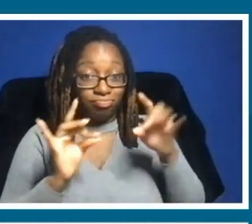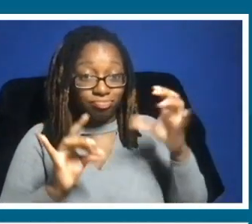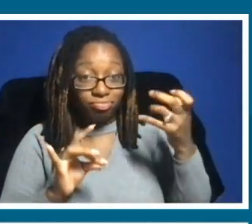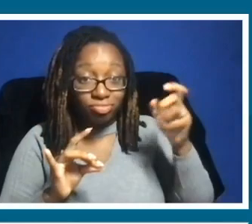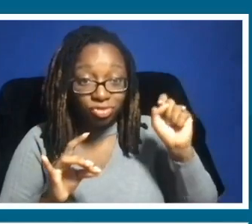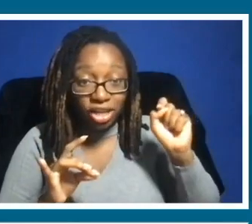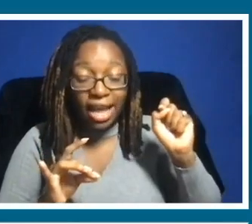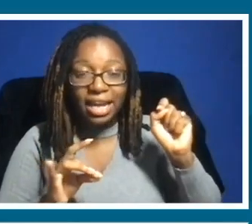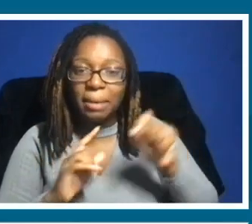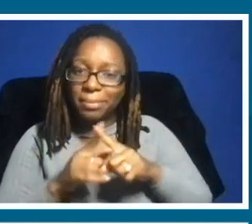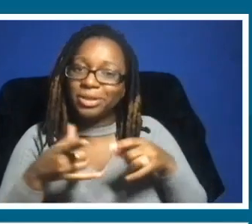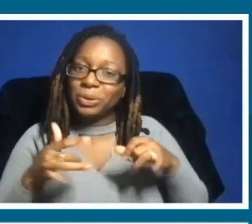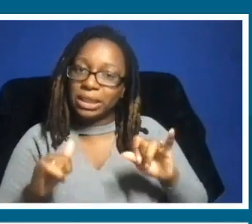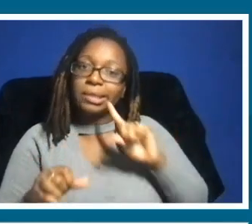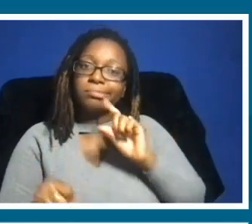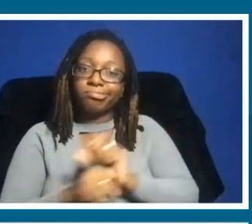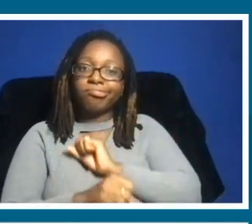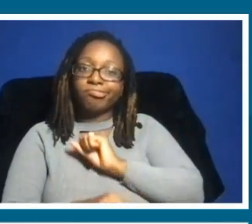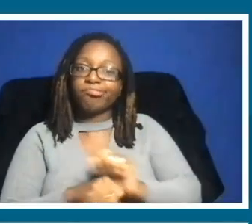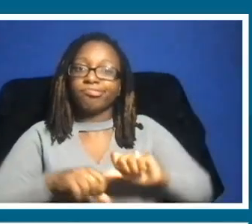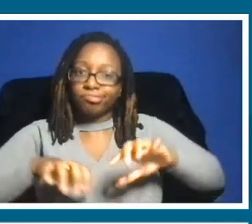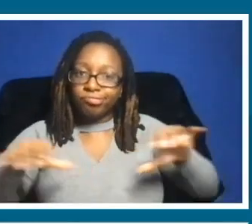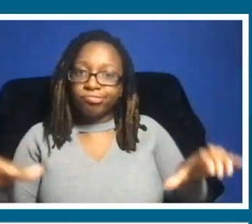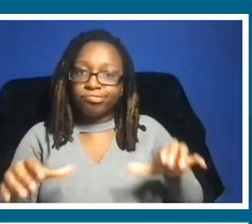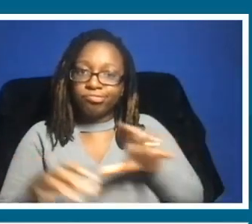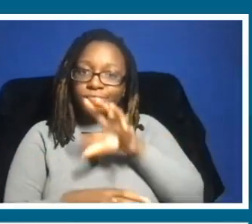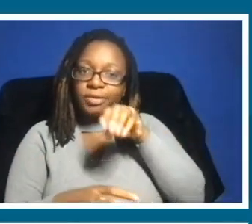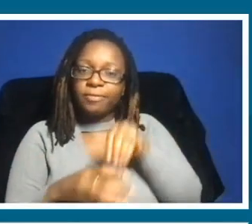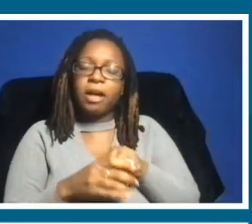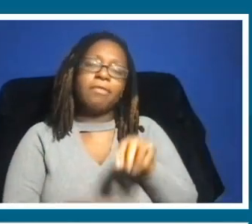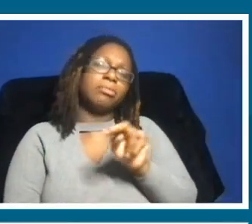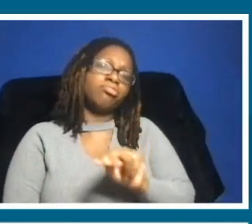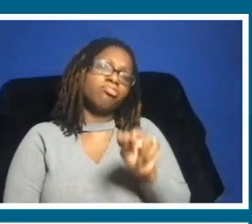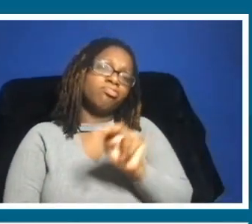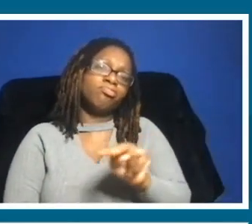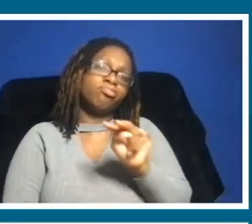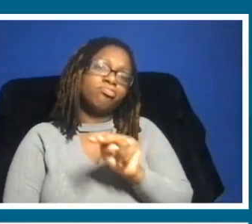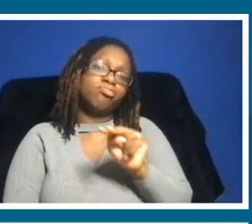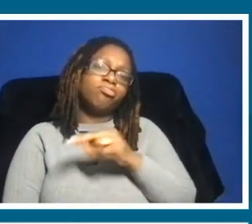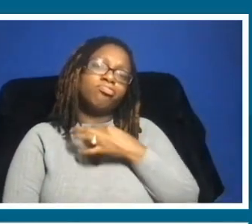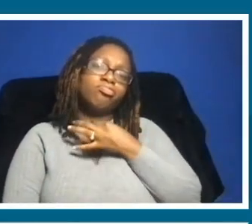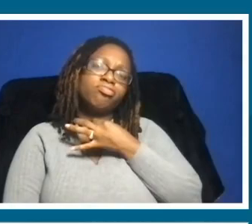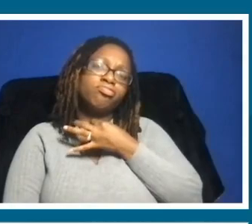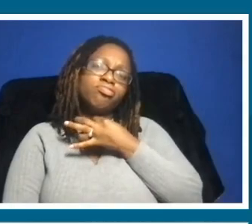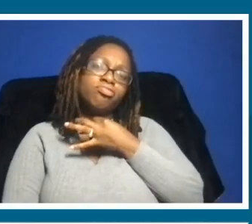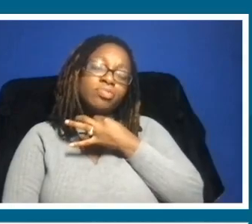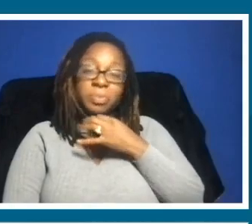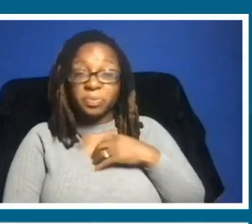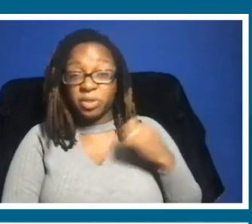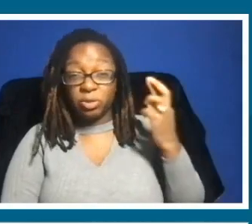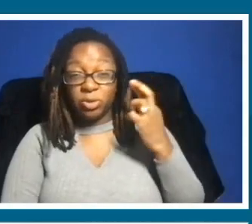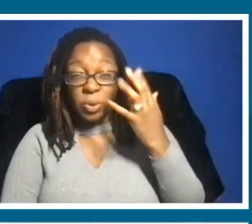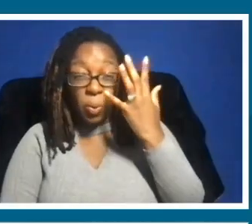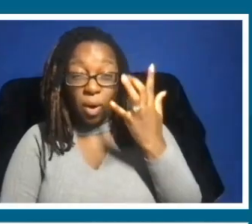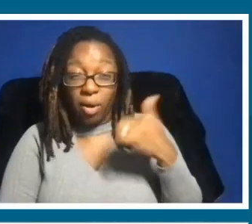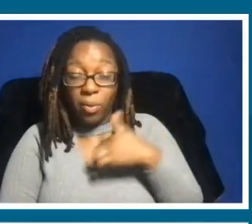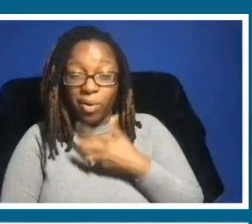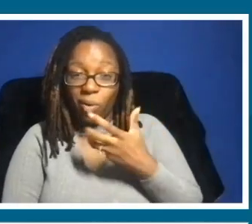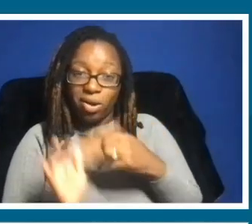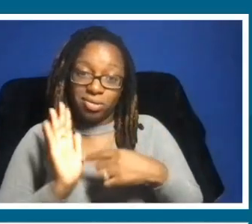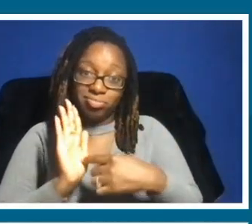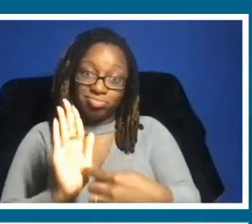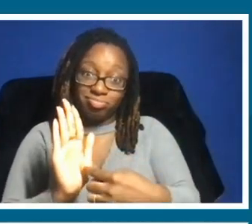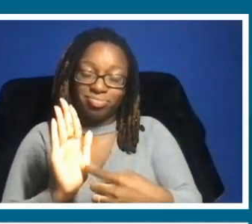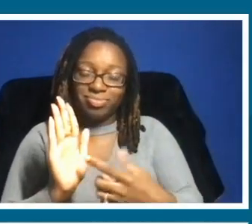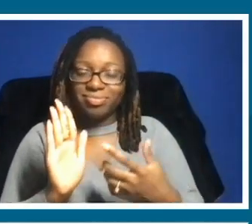that you really are wondering a little bit about the image. And the reason we wanted to share this image with you was, again, just to